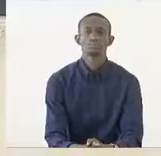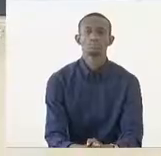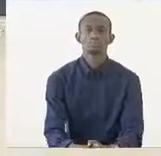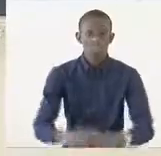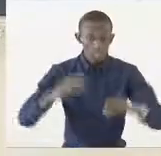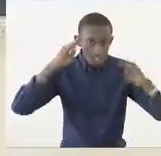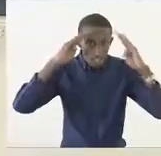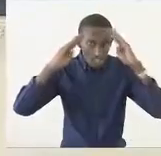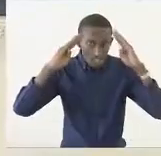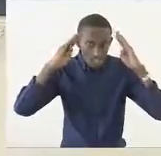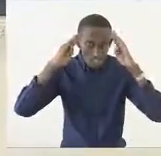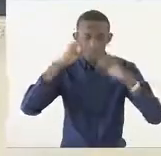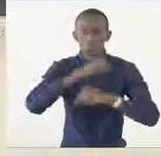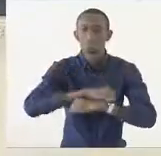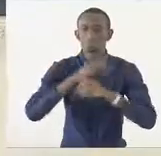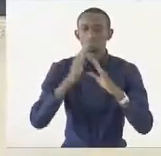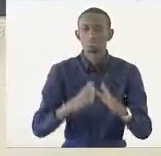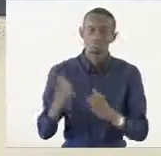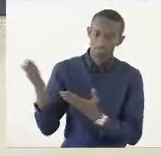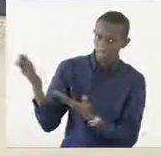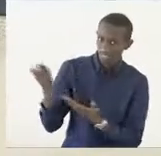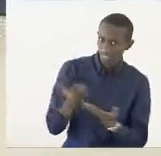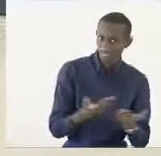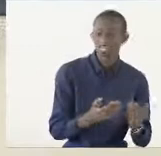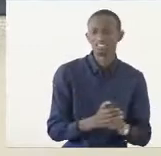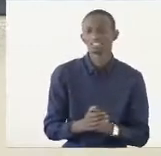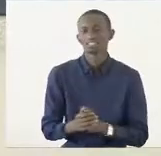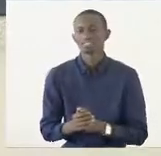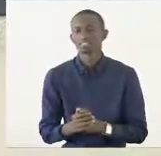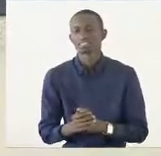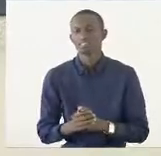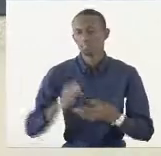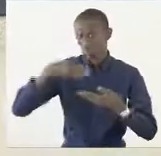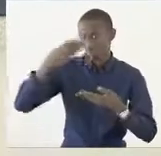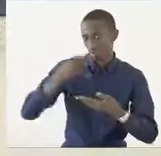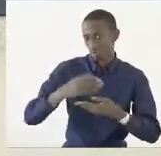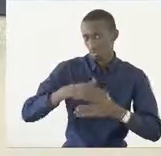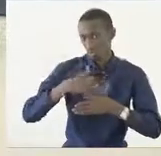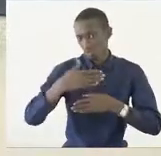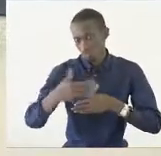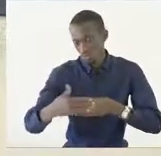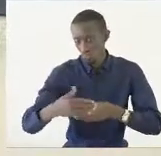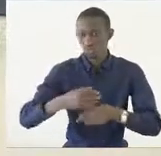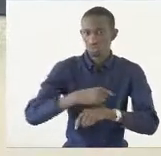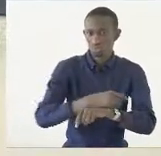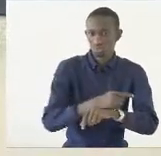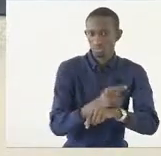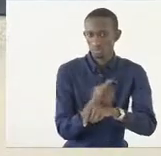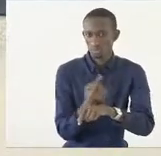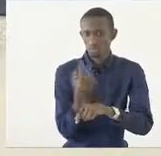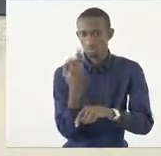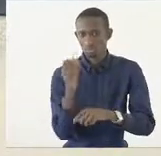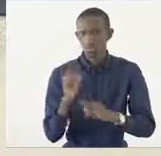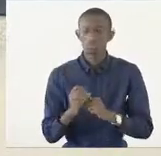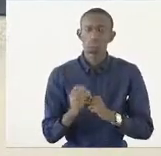dear students. Welcome back again in this session of 30 minutes that we'll be together.